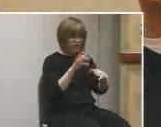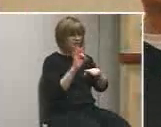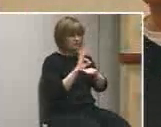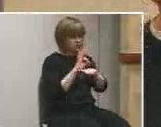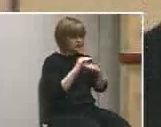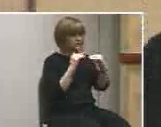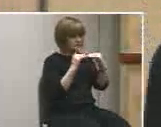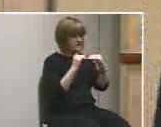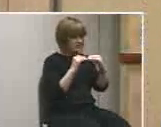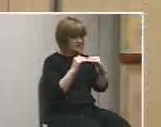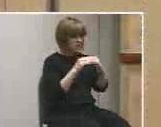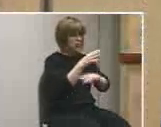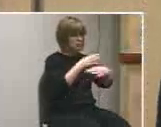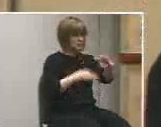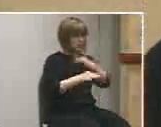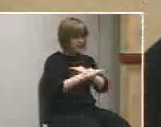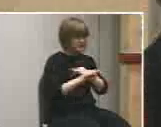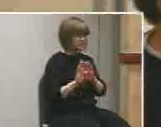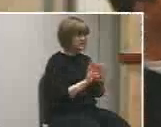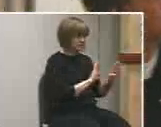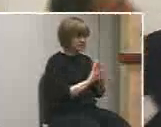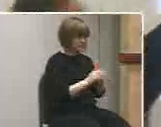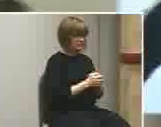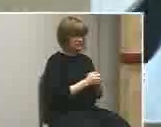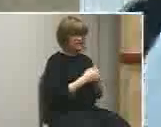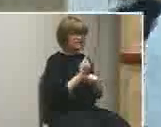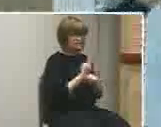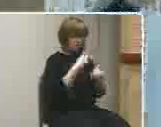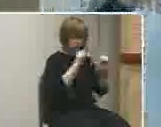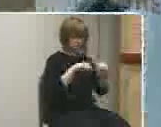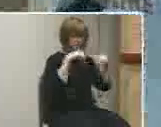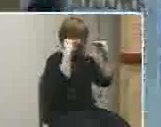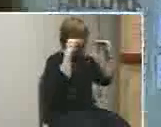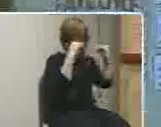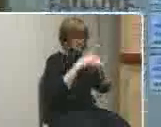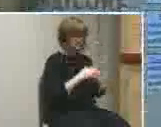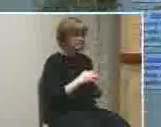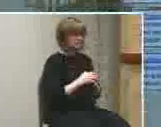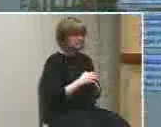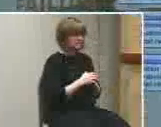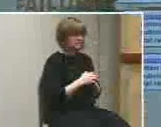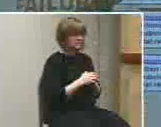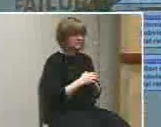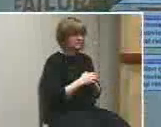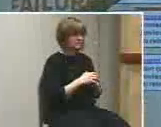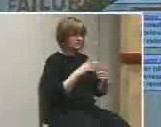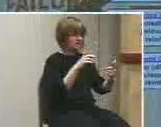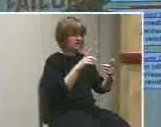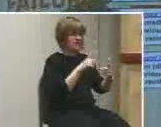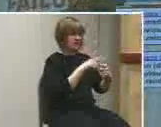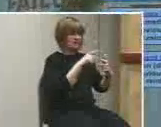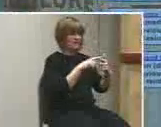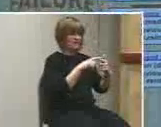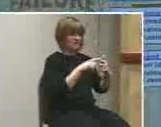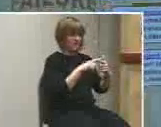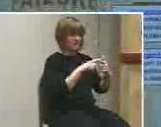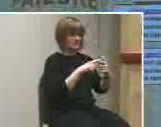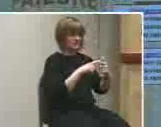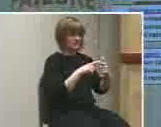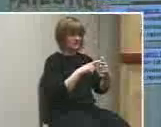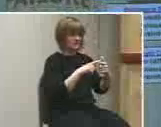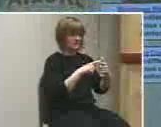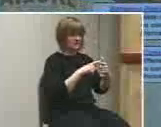equivalent replacement behavior. And it's something that we can teach. Then we facilitate success